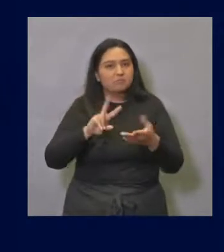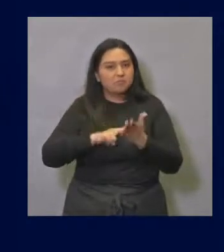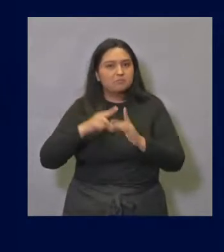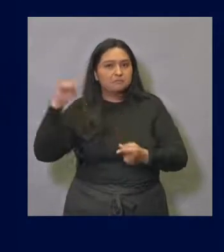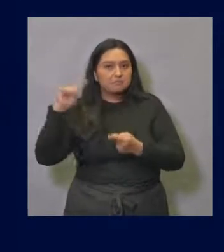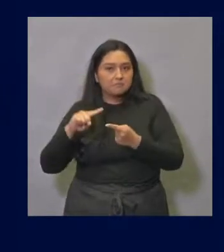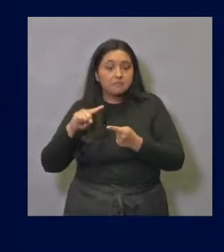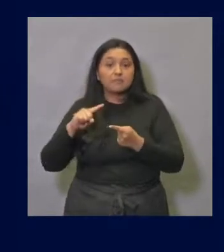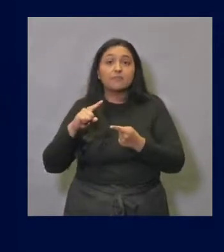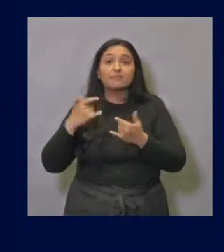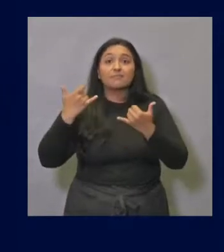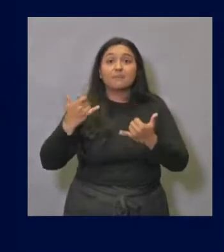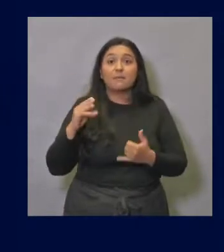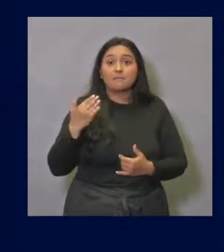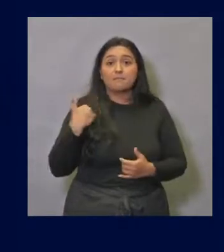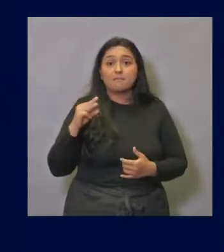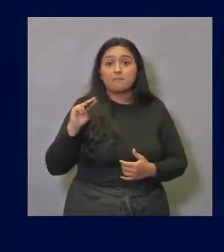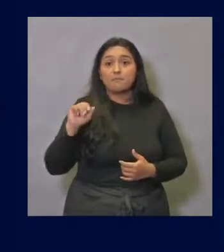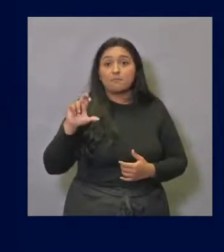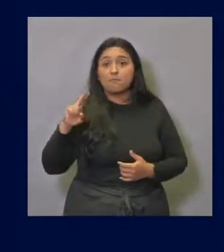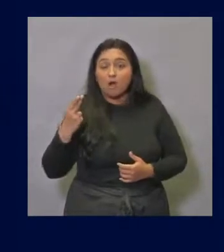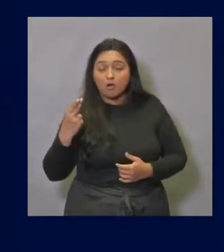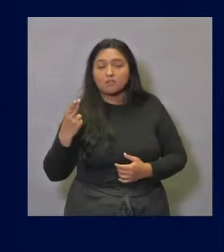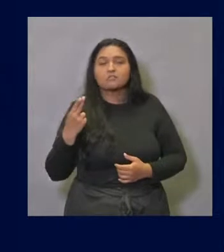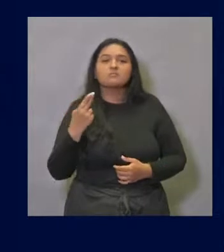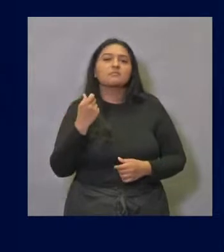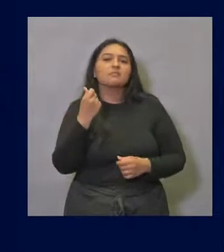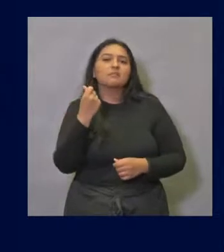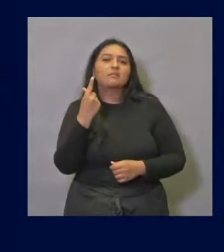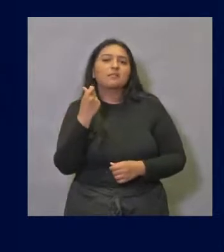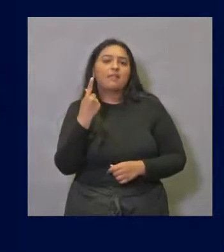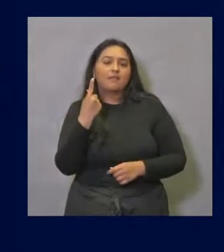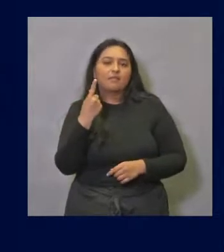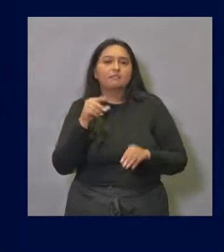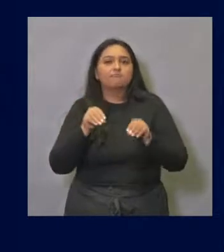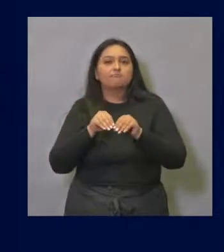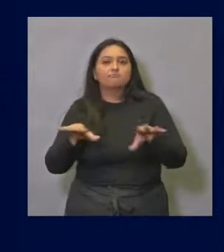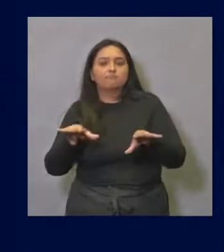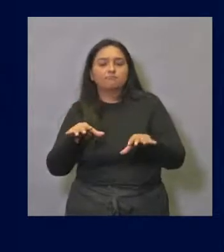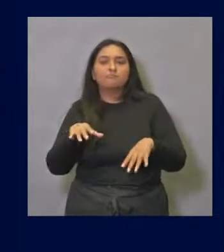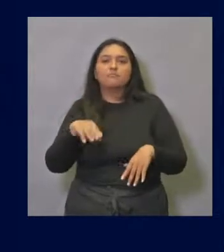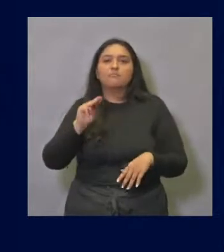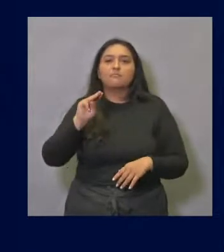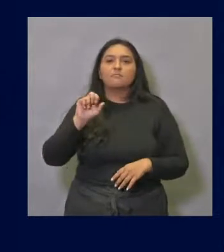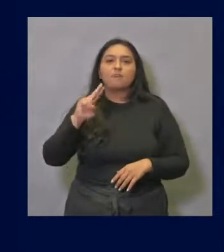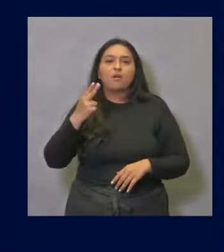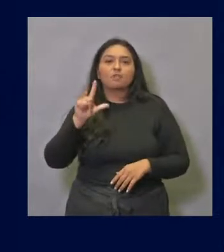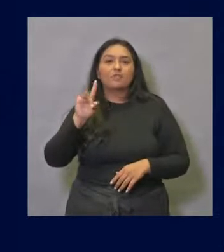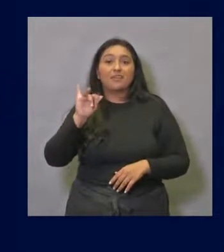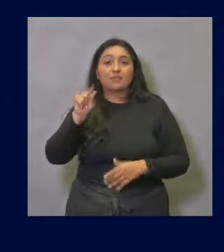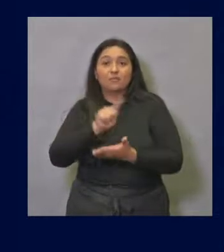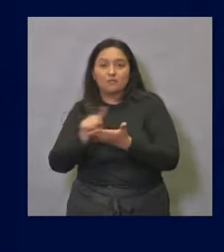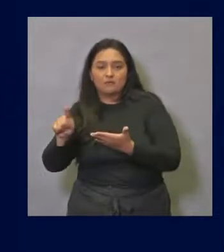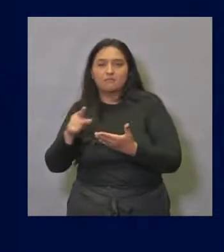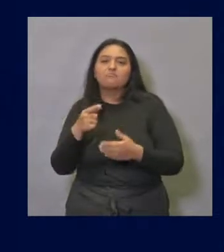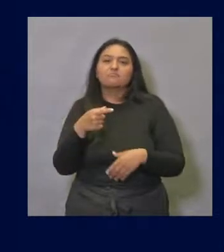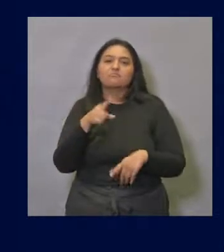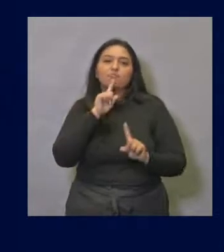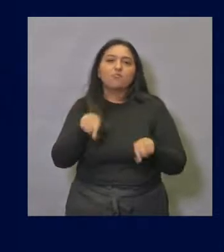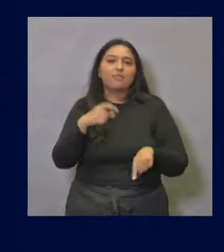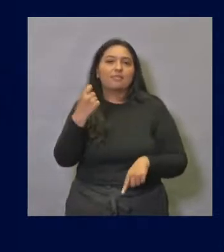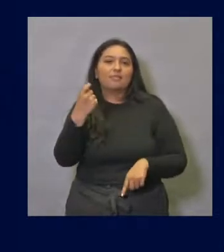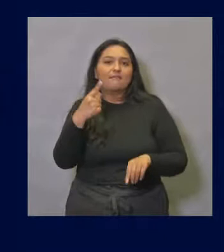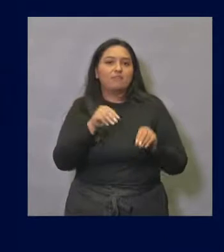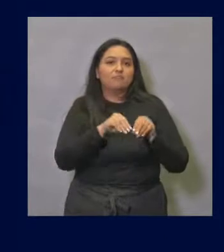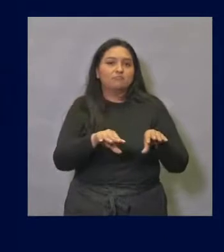March, with 11 outbreaks in this sector reported for the week of March 28th. During the week of December 6th, there